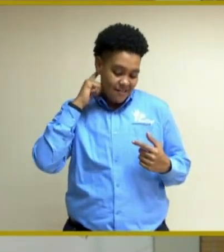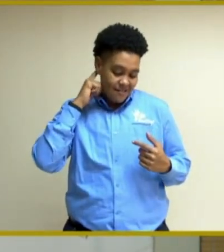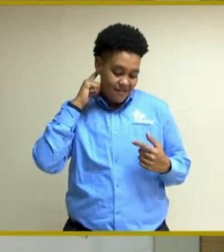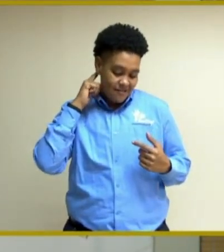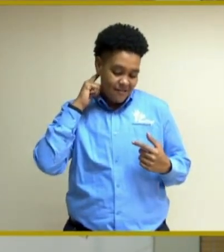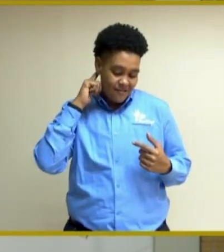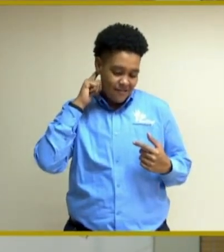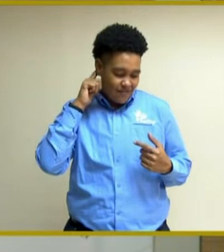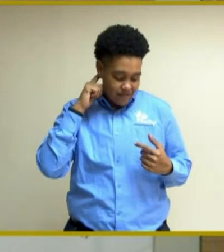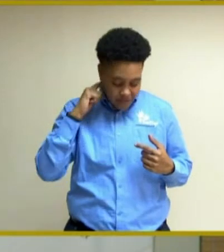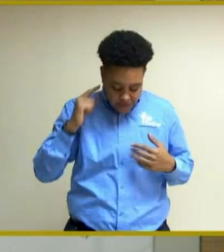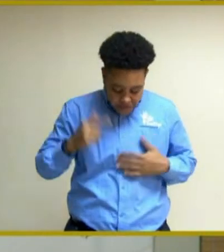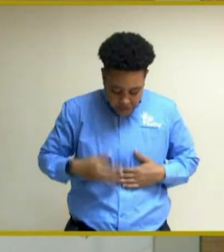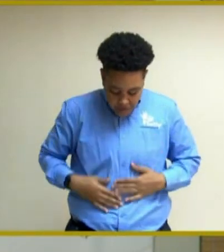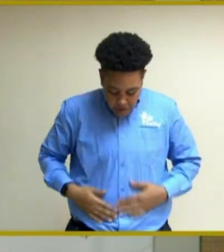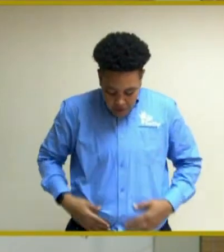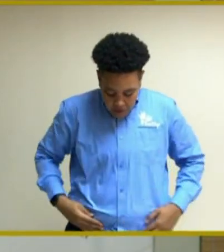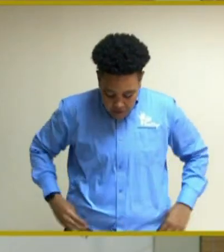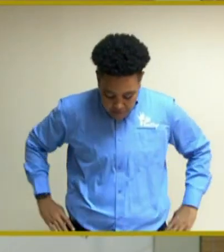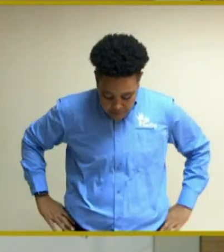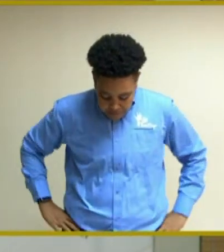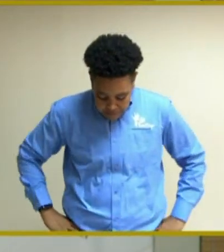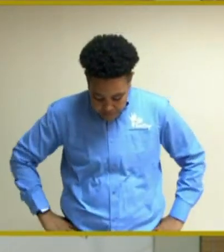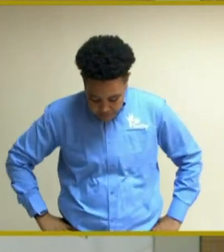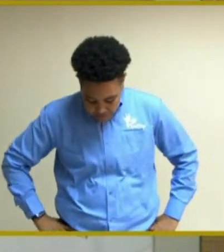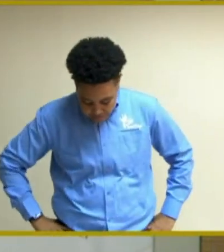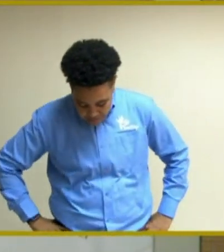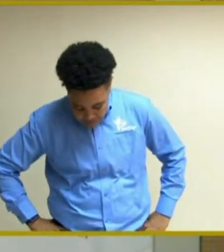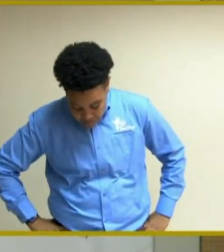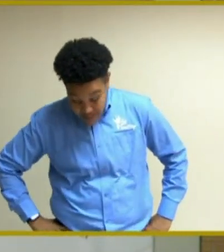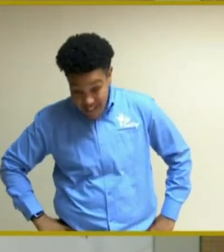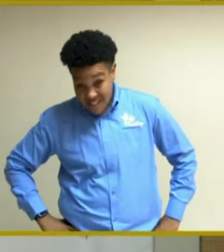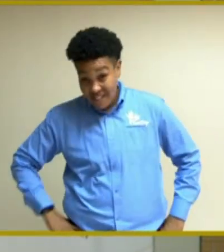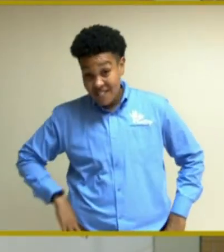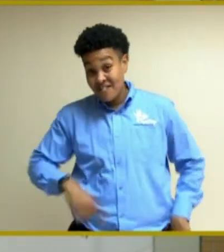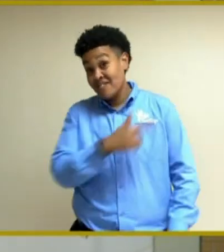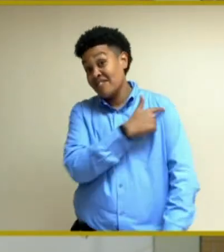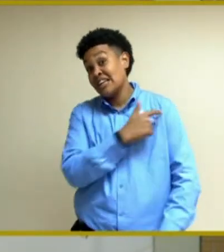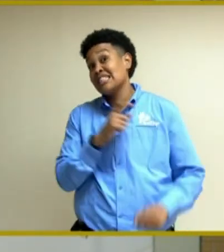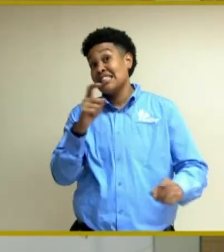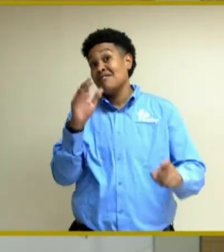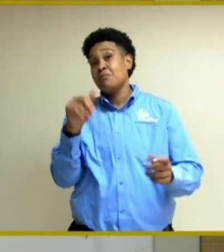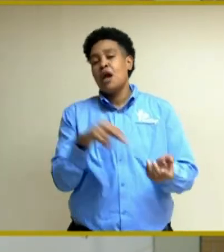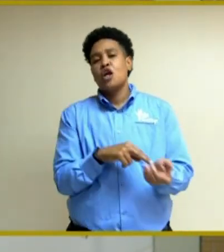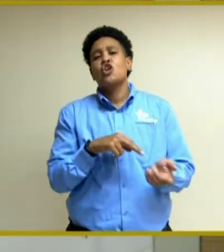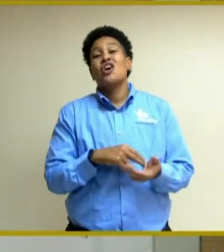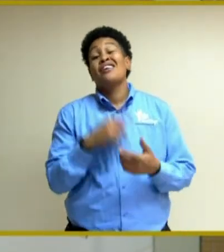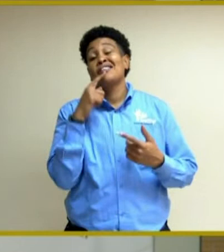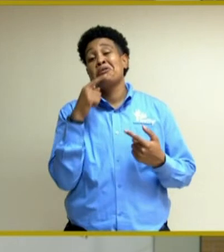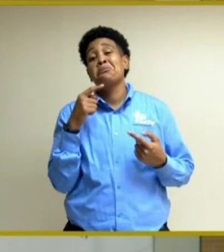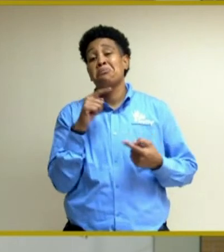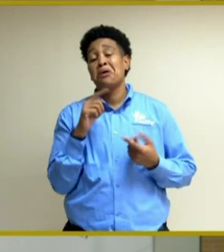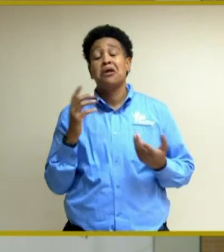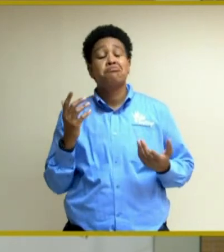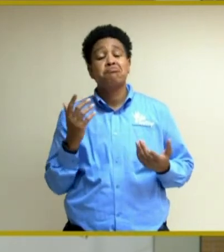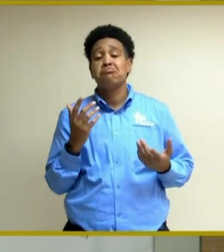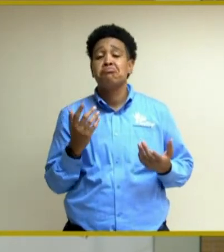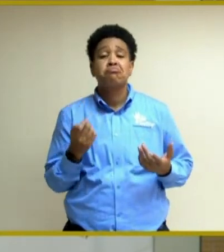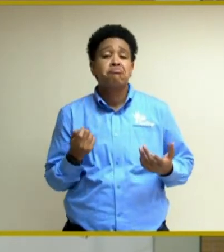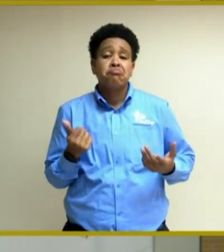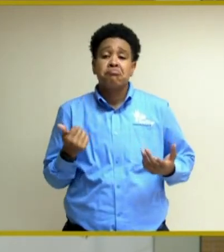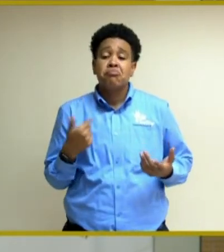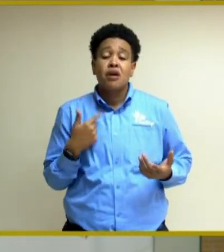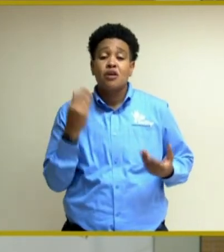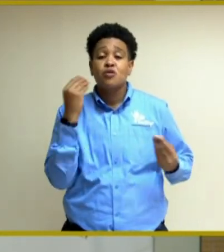are given the vaccination by the nurse, and I can tell you that it is painless. As I told persons yesterday, I am one of